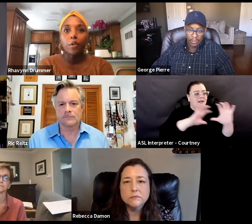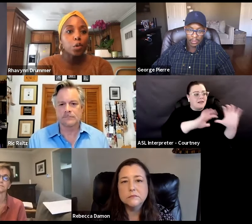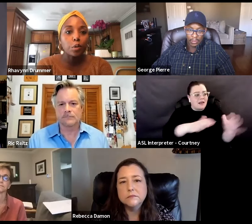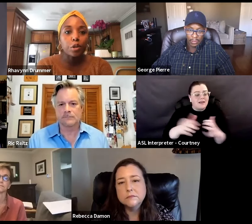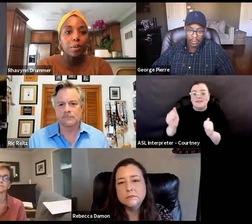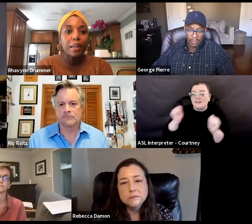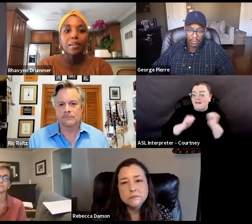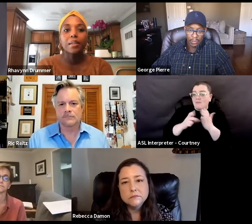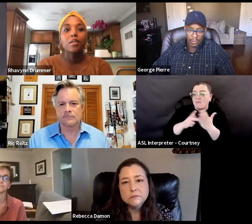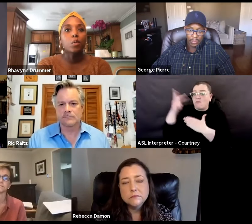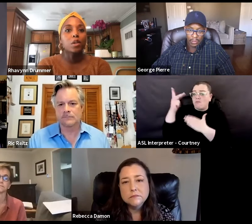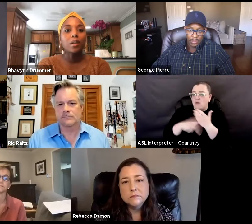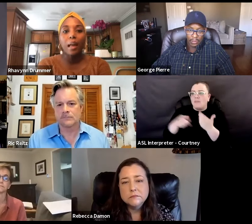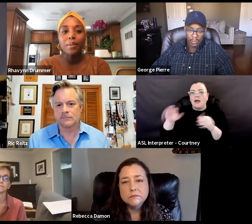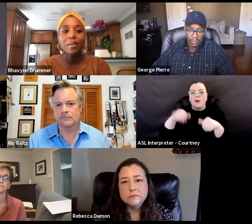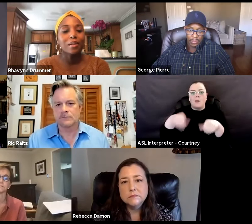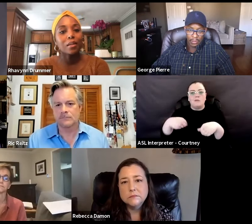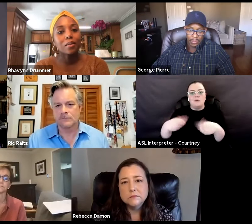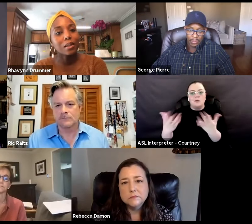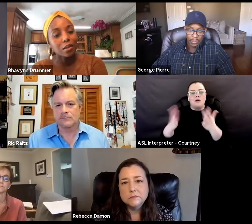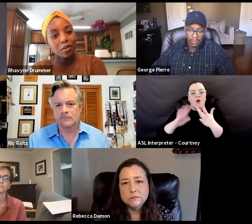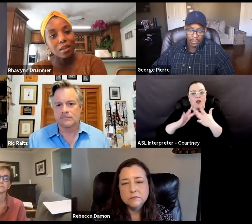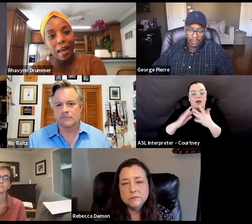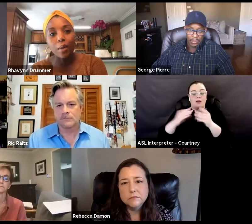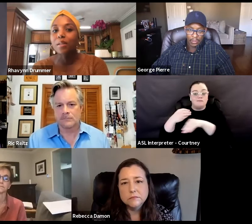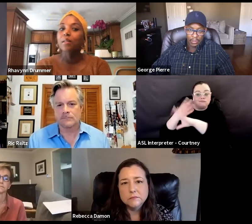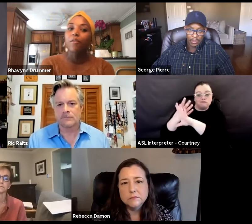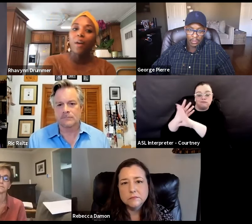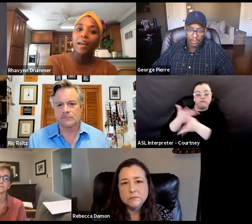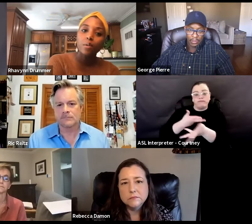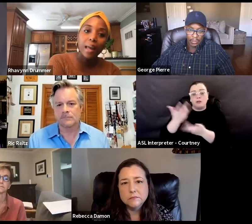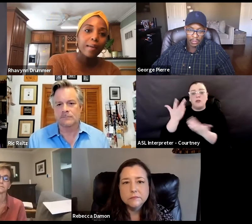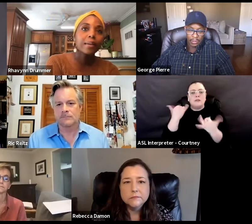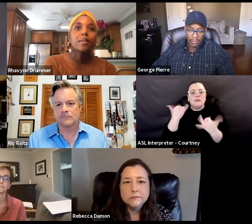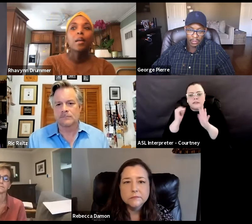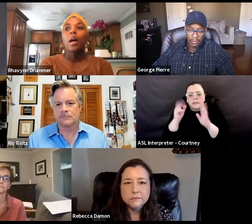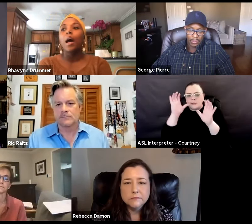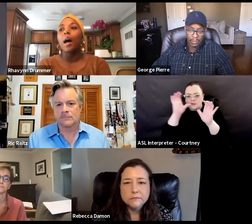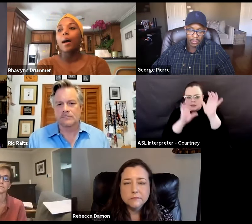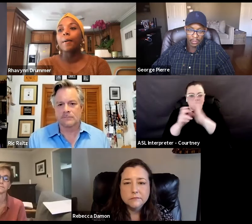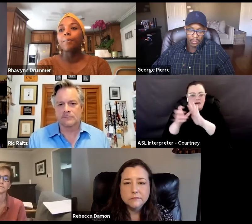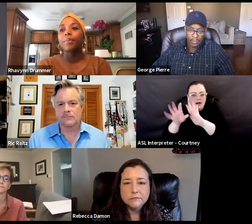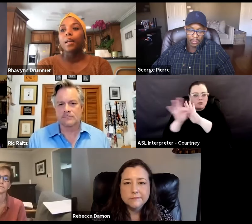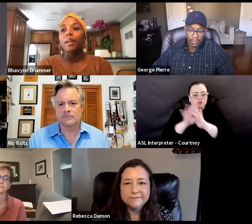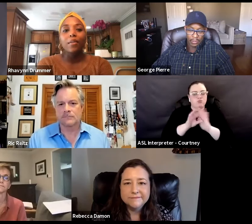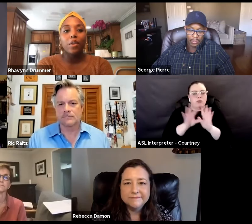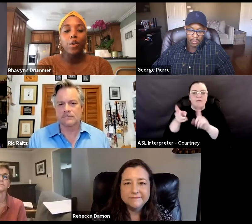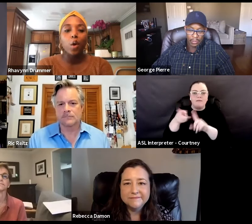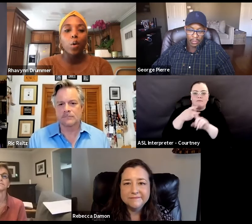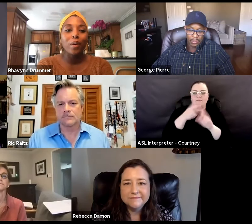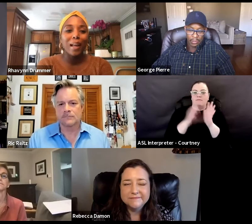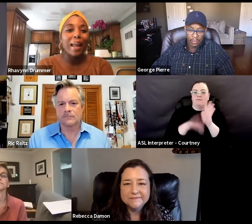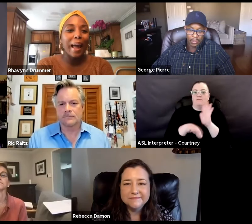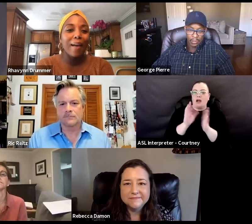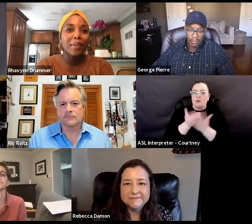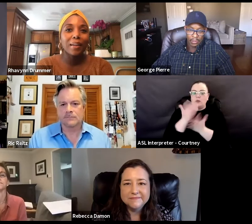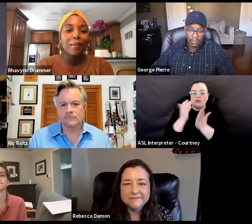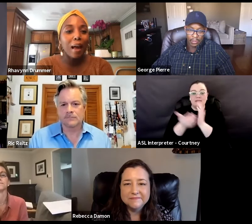doing virtual showcases, which allow us to still scout, to still find new talent, even though we're